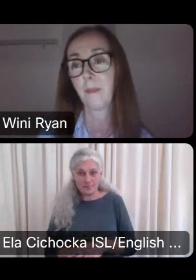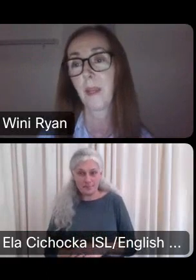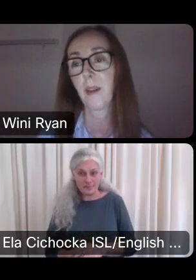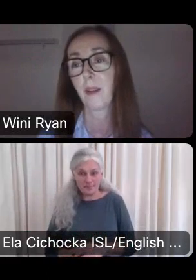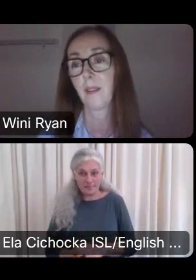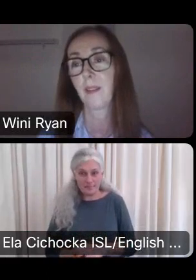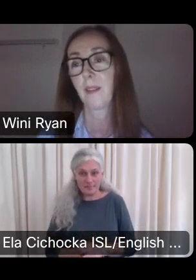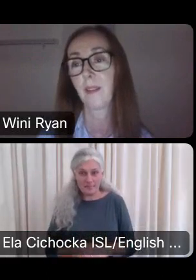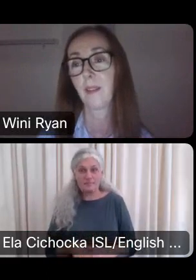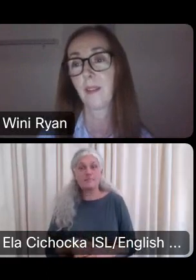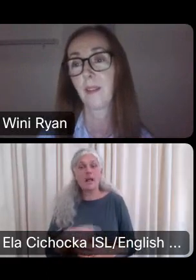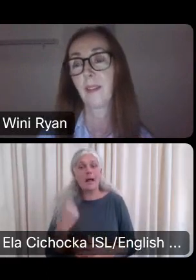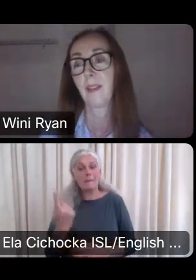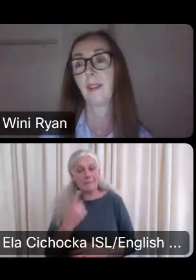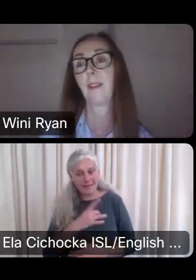Be kind.